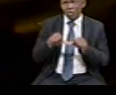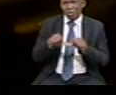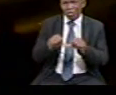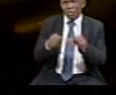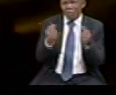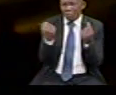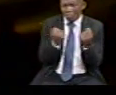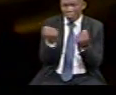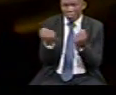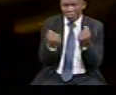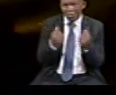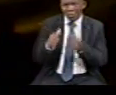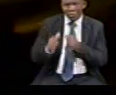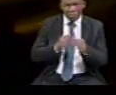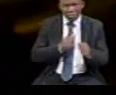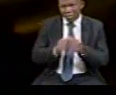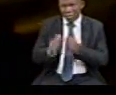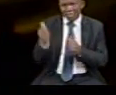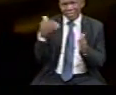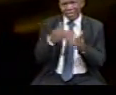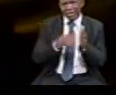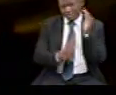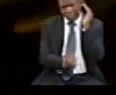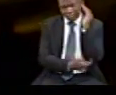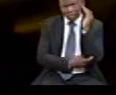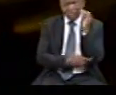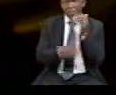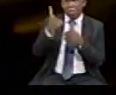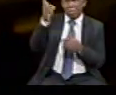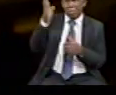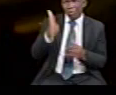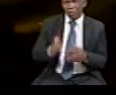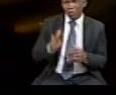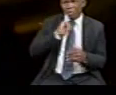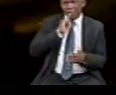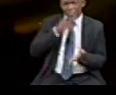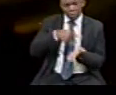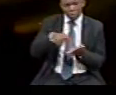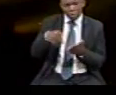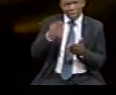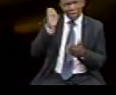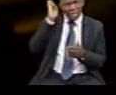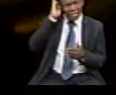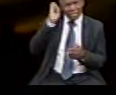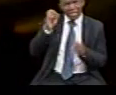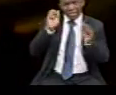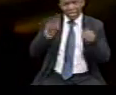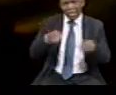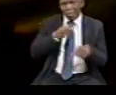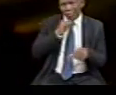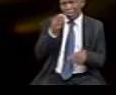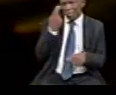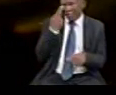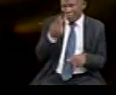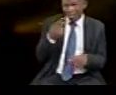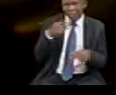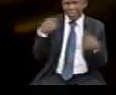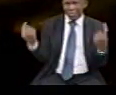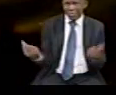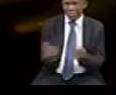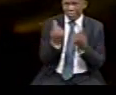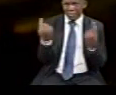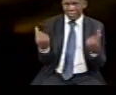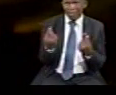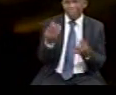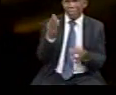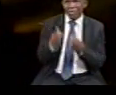is unrighteous. God is knows of a purer eye than to behold iniquity. You see, brothers and sisters, if truly,